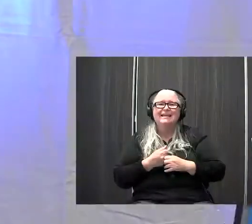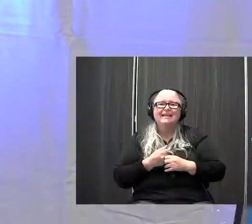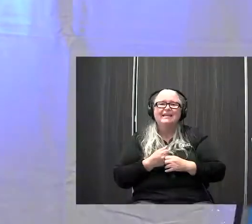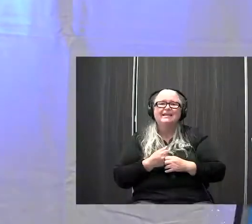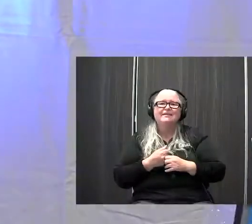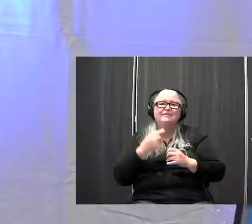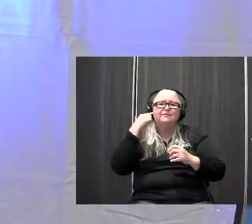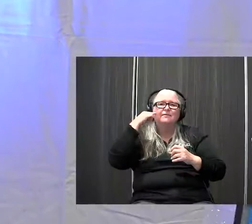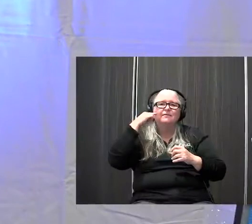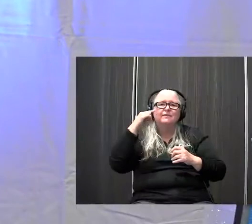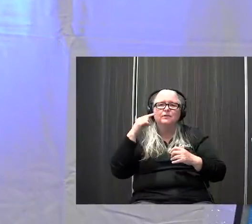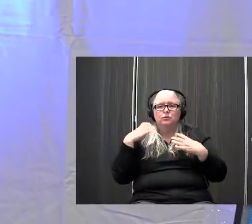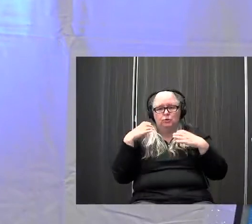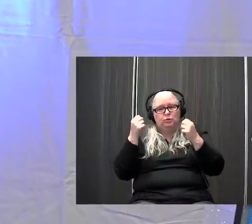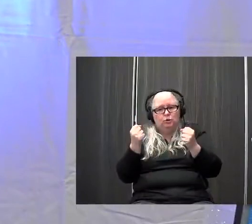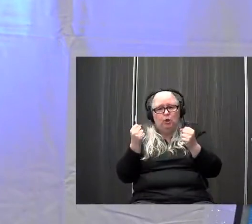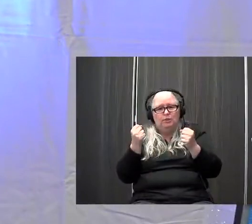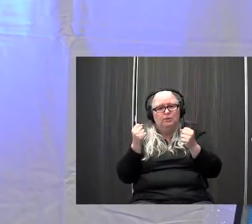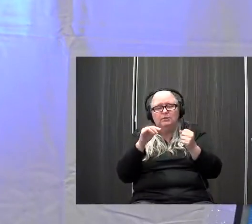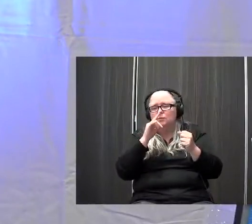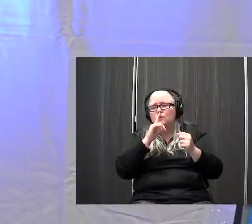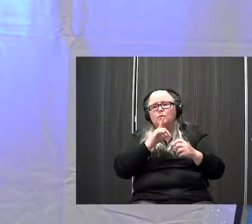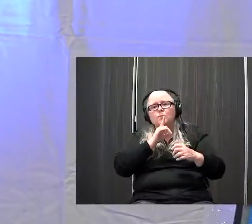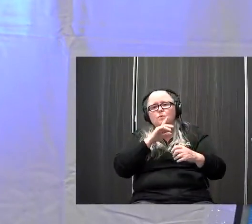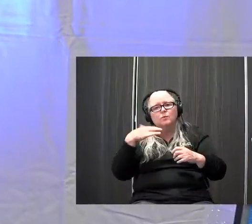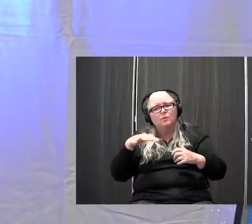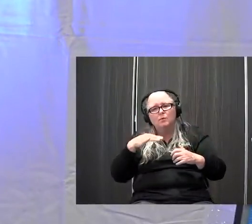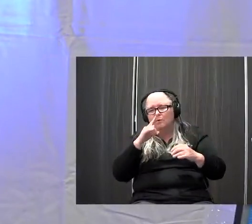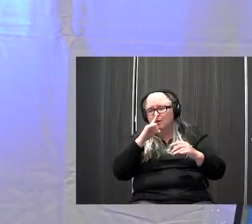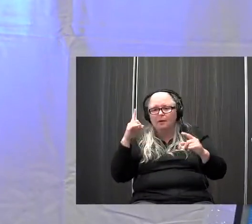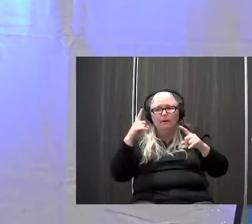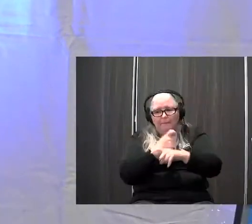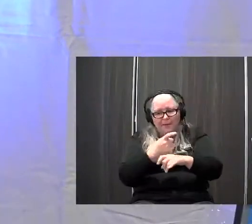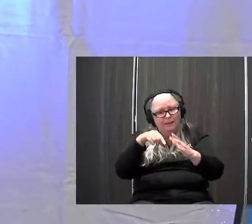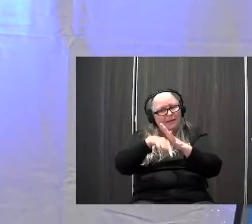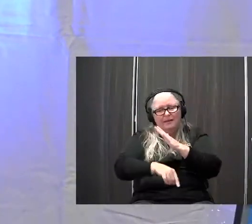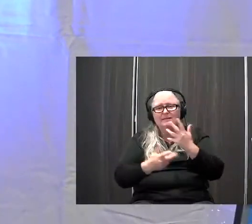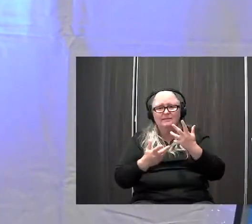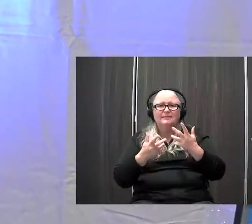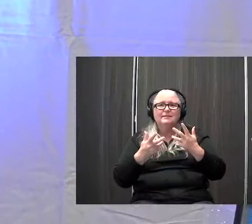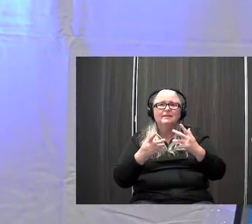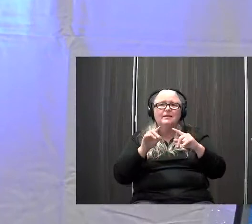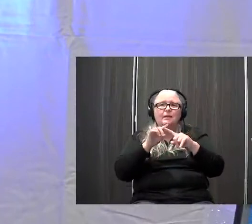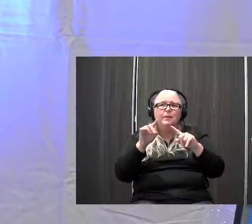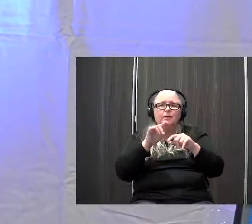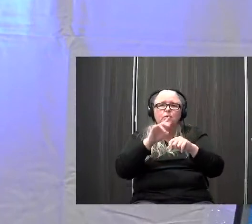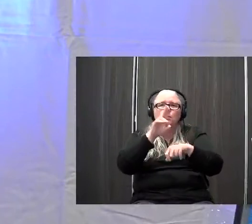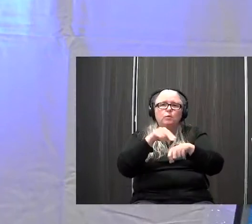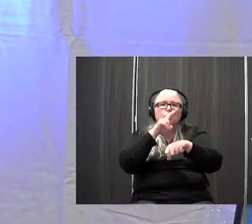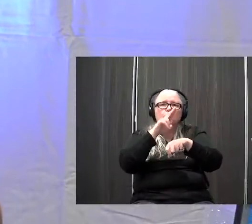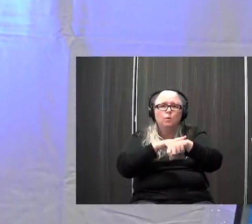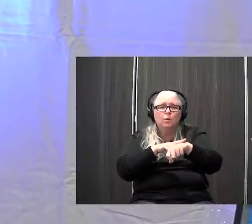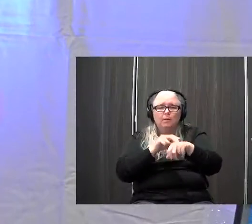So for, CHARGE syndrome is quite complex and it has a huge range. The typical birth